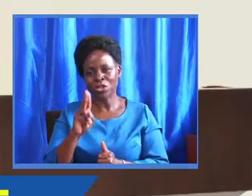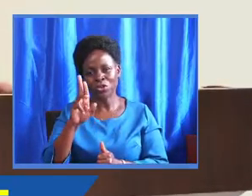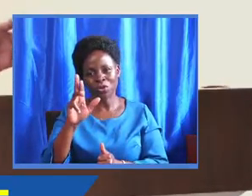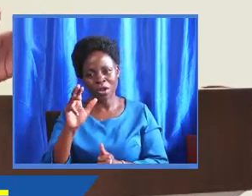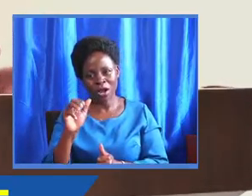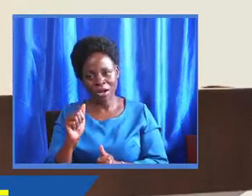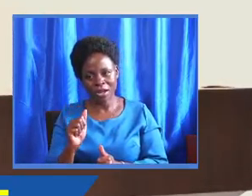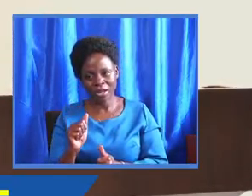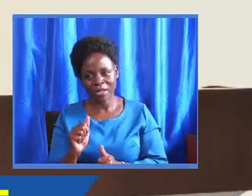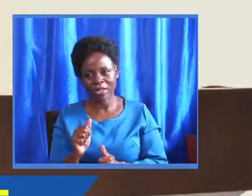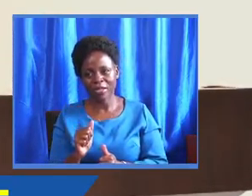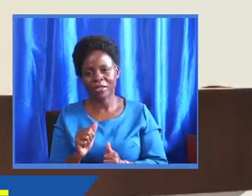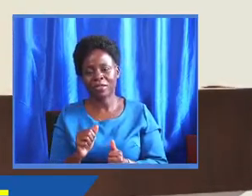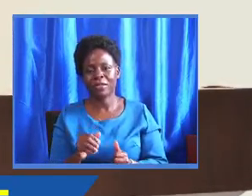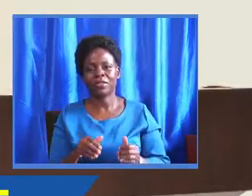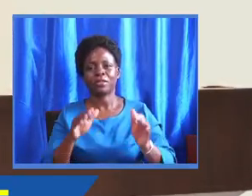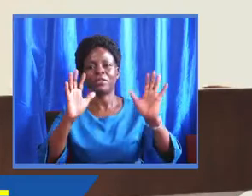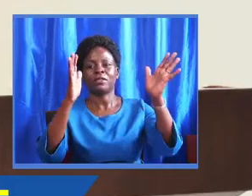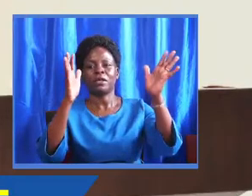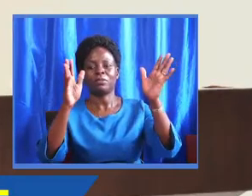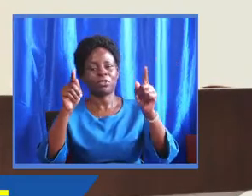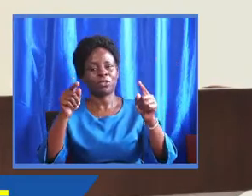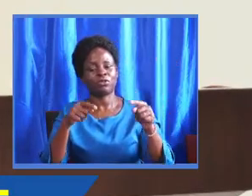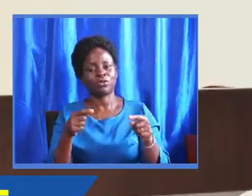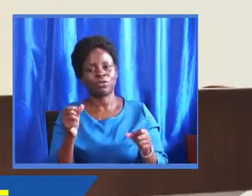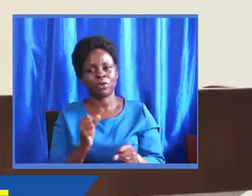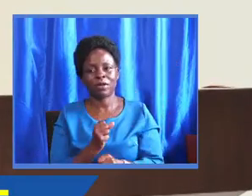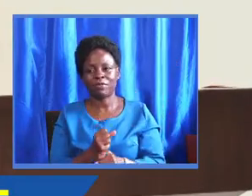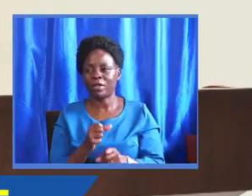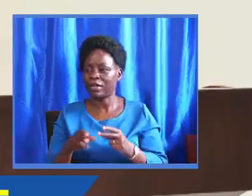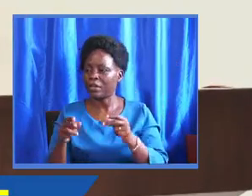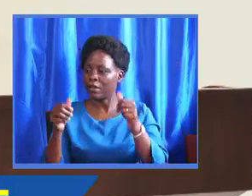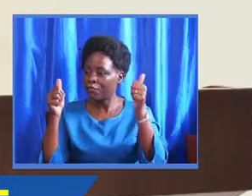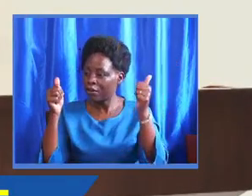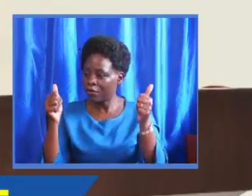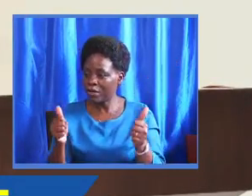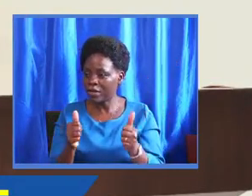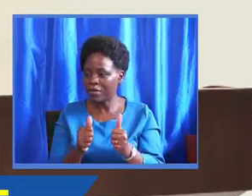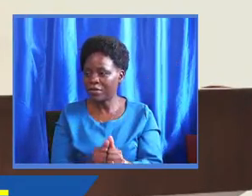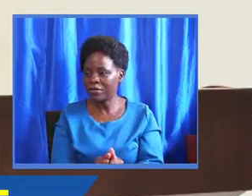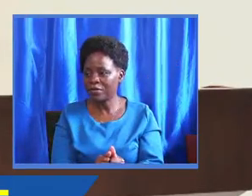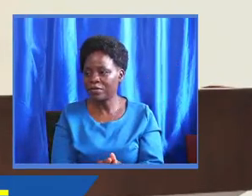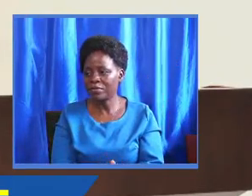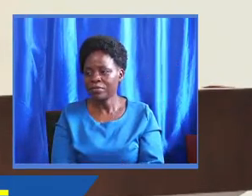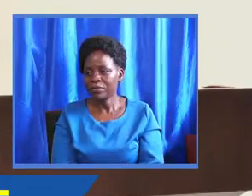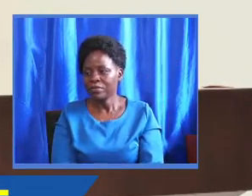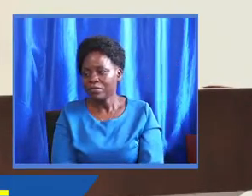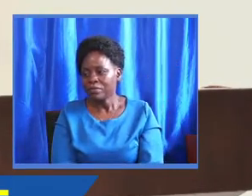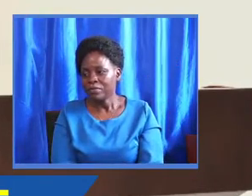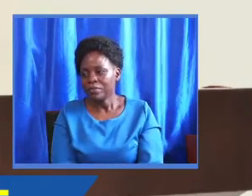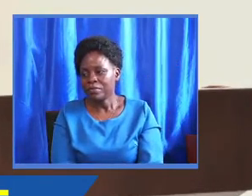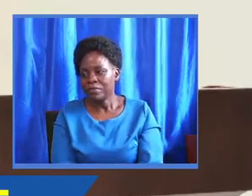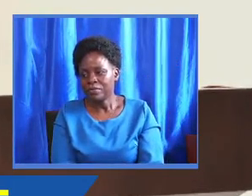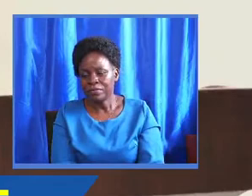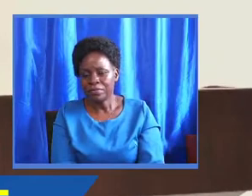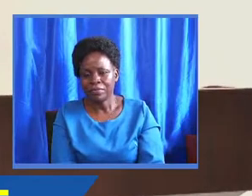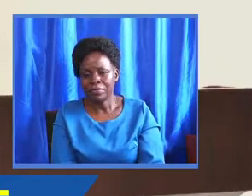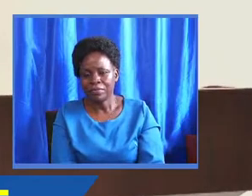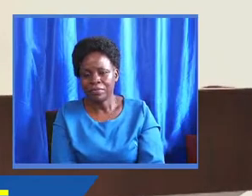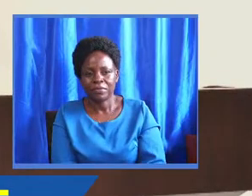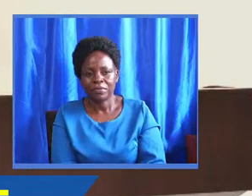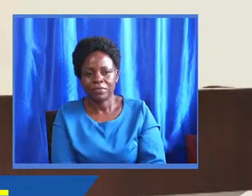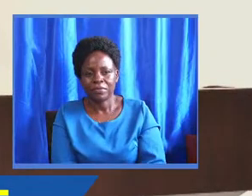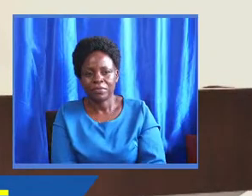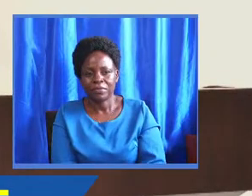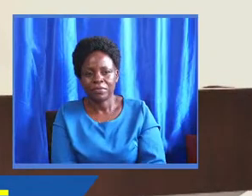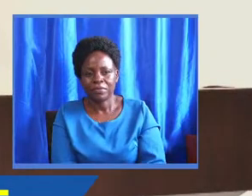culture, organizational culture, to appreciate those that have done very well. And we'd like to appreciate the panelists and the moderator for today's